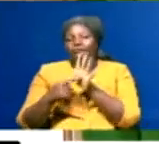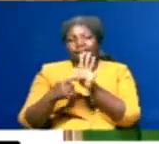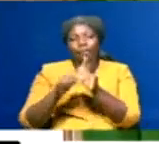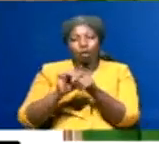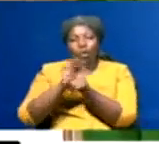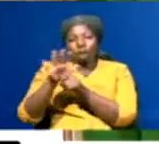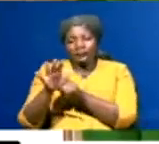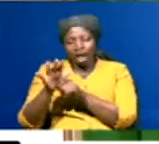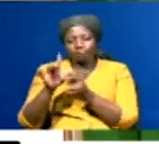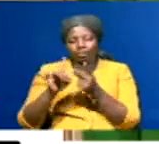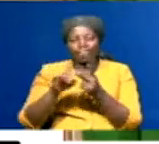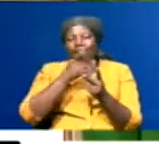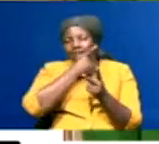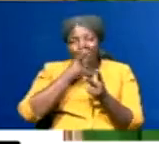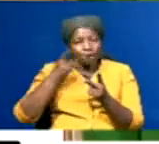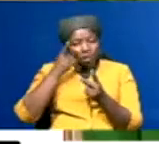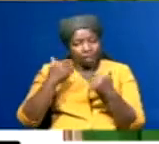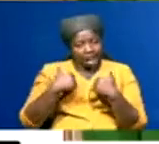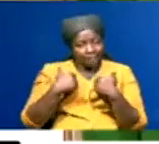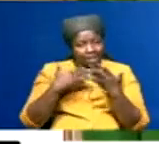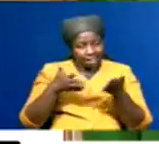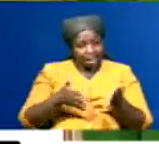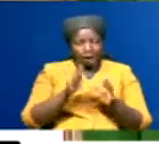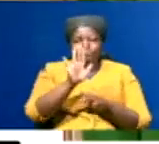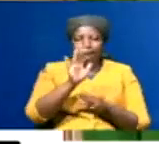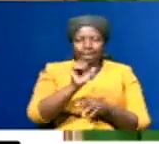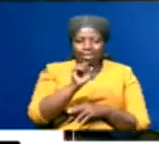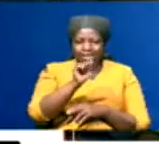drought that we are going through, your society, your SACCO is not affected.